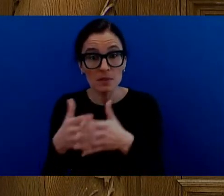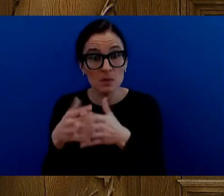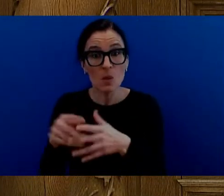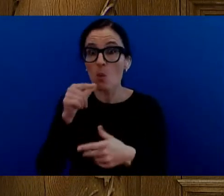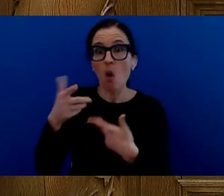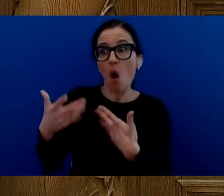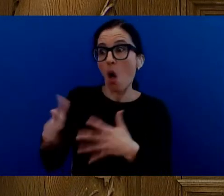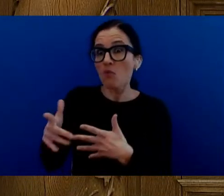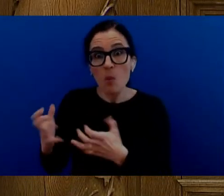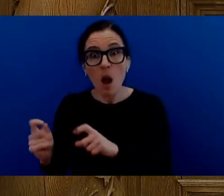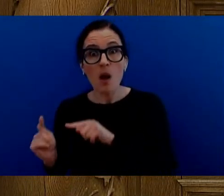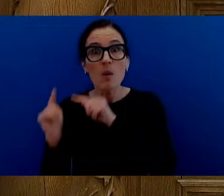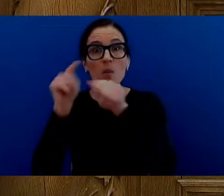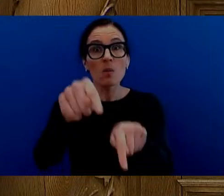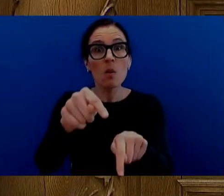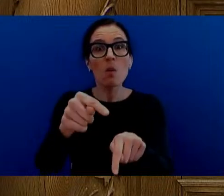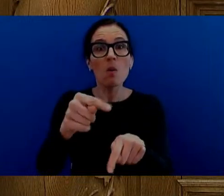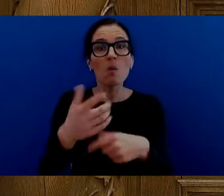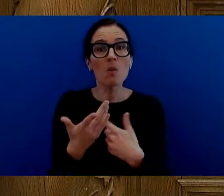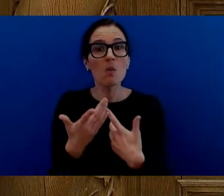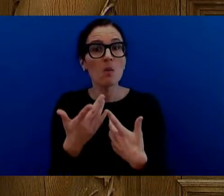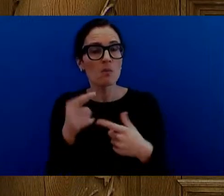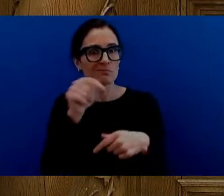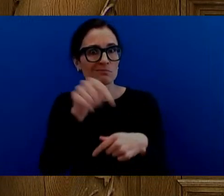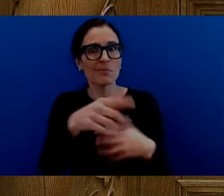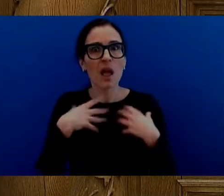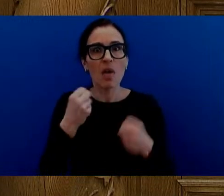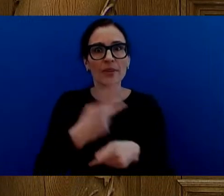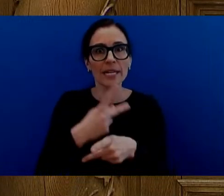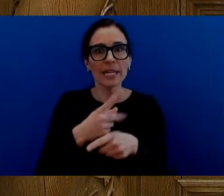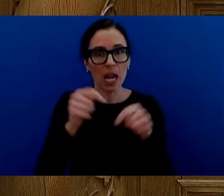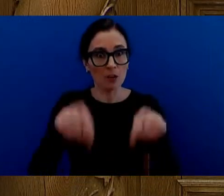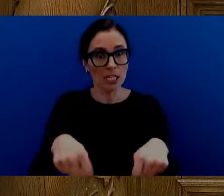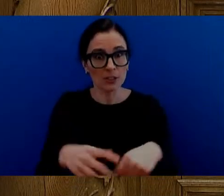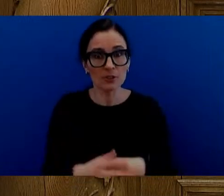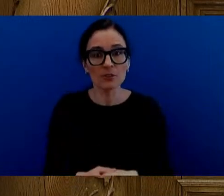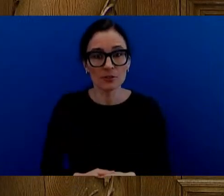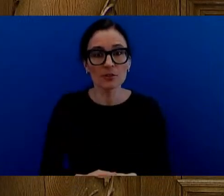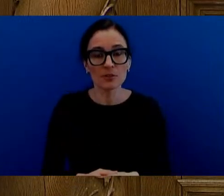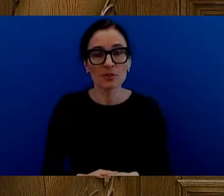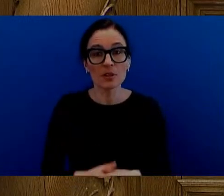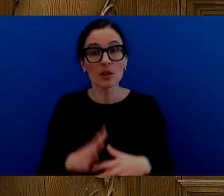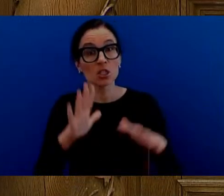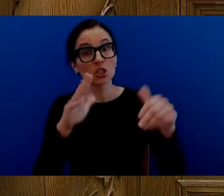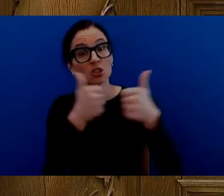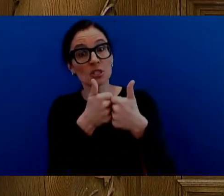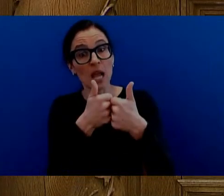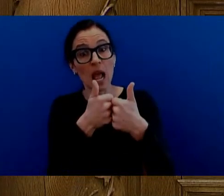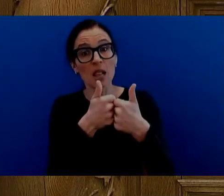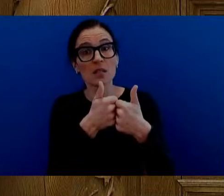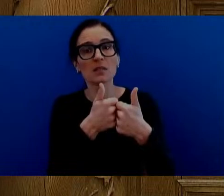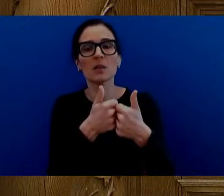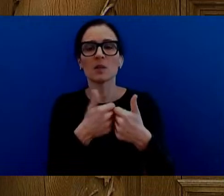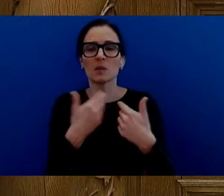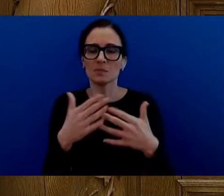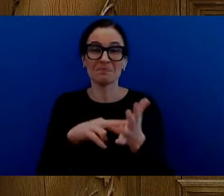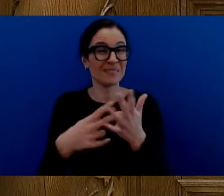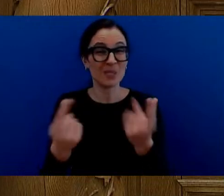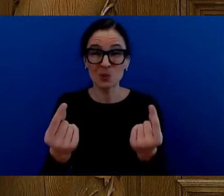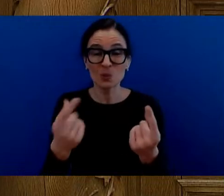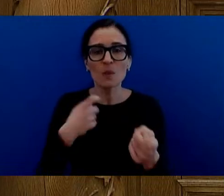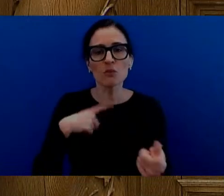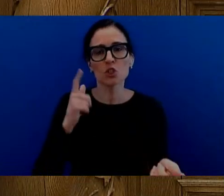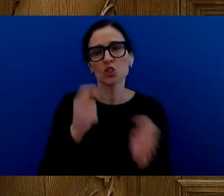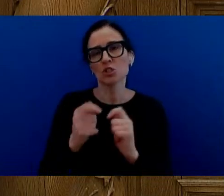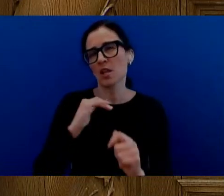healthcare system. The challenges also require changing the way we do things. BC has taken action that allows doctors